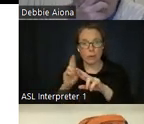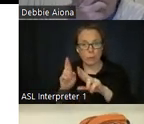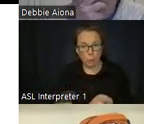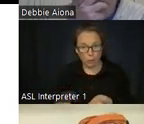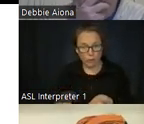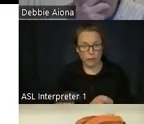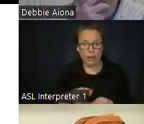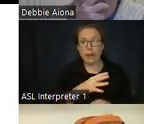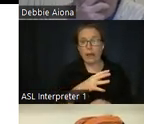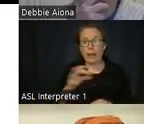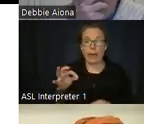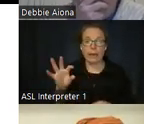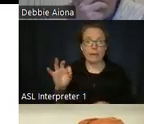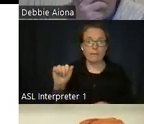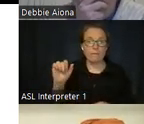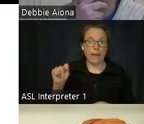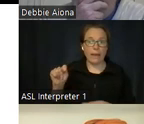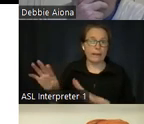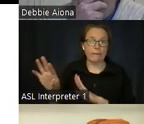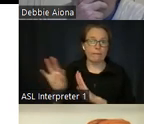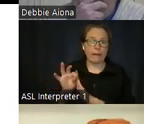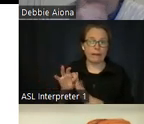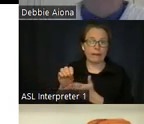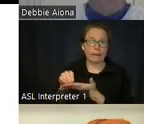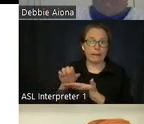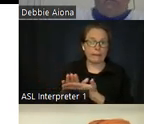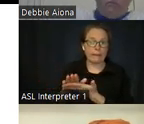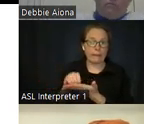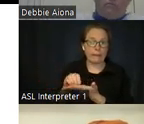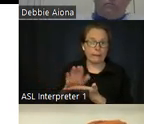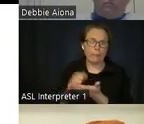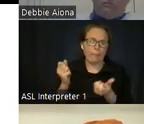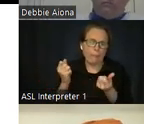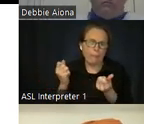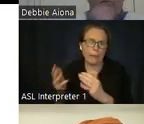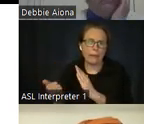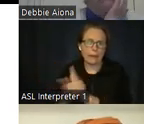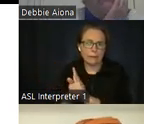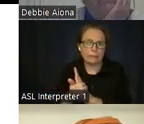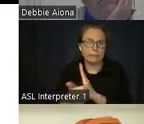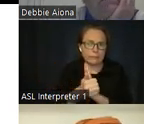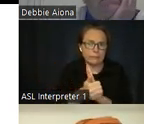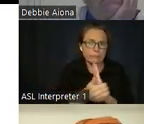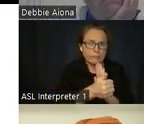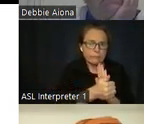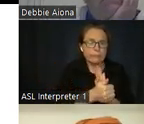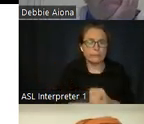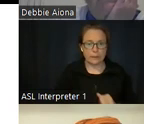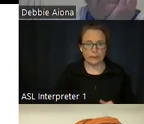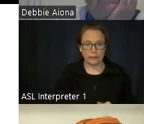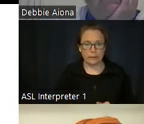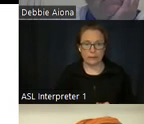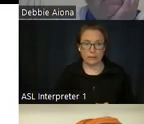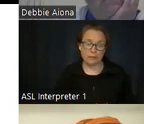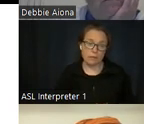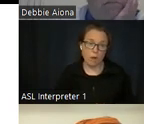documents. So there'd just be multiple appendices. So the question is, does it, that would be a reason not to have it, but